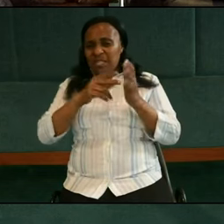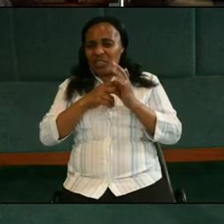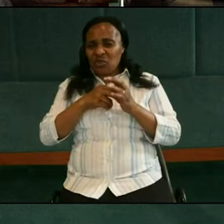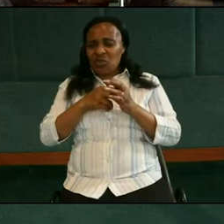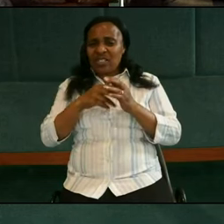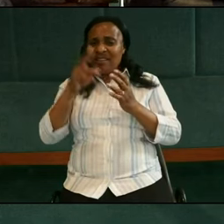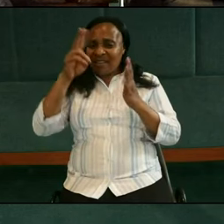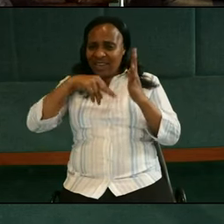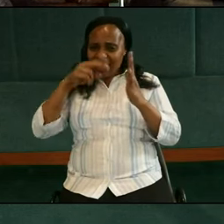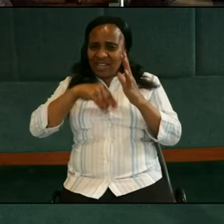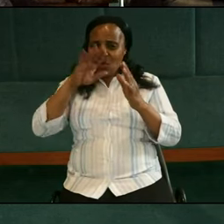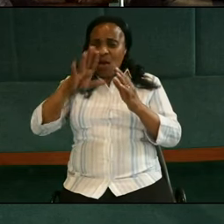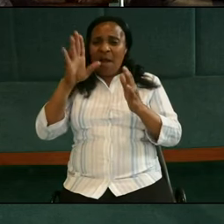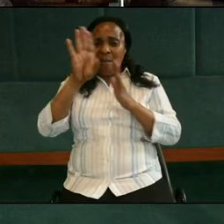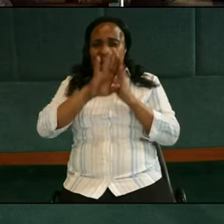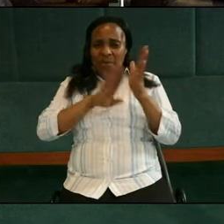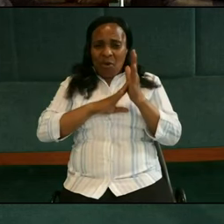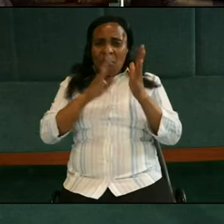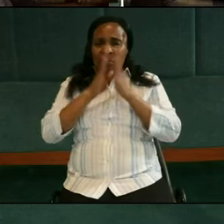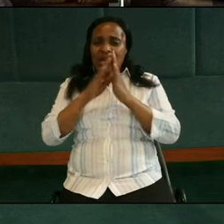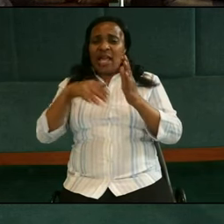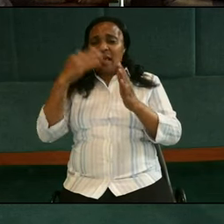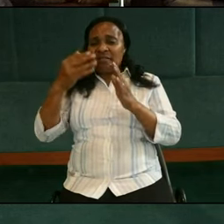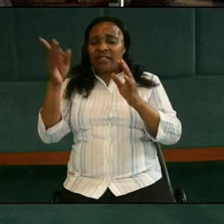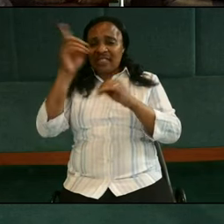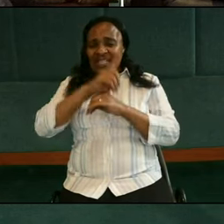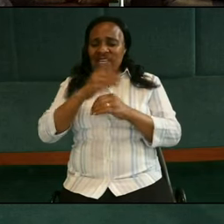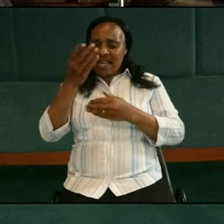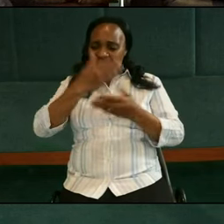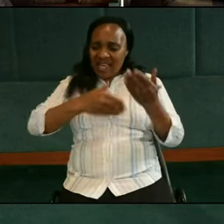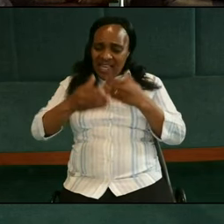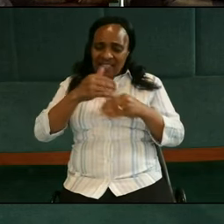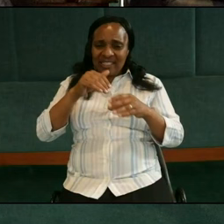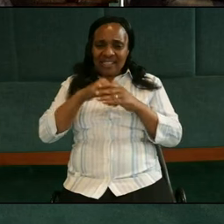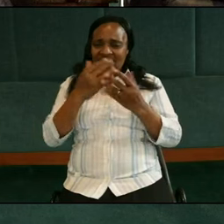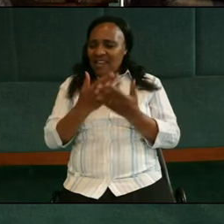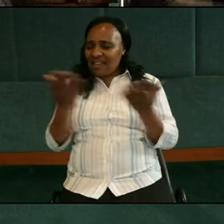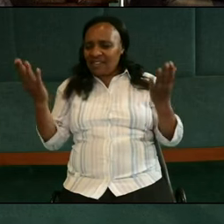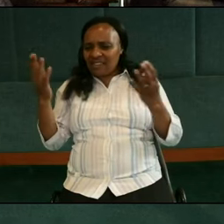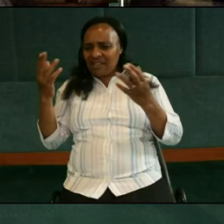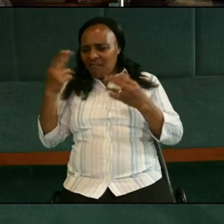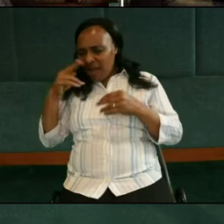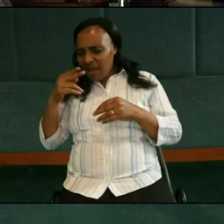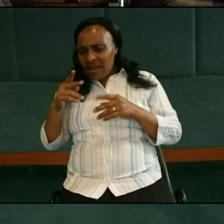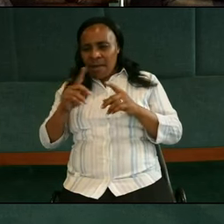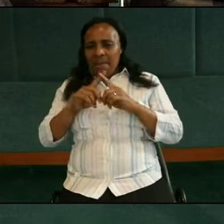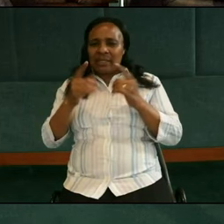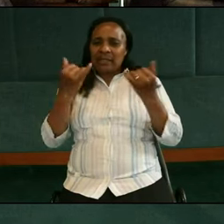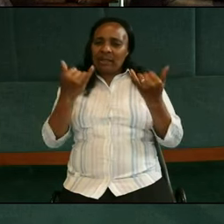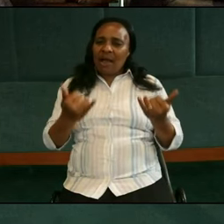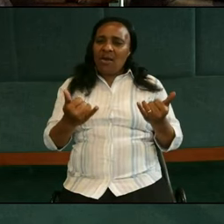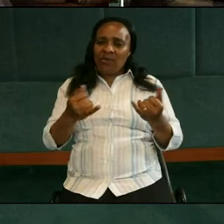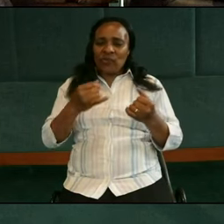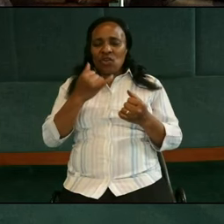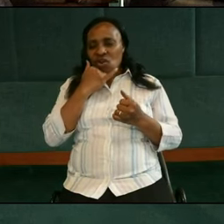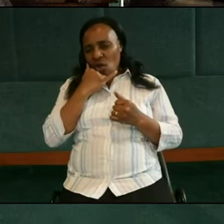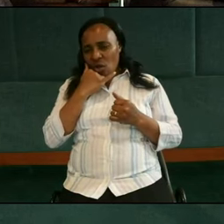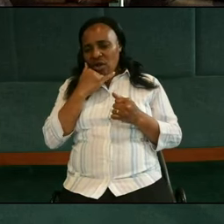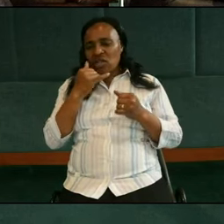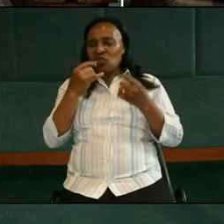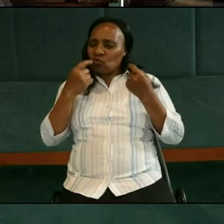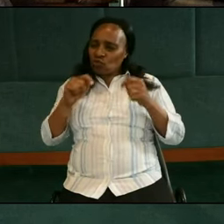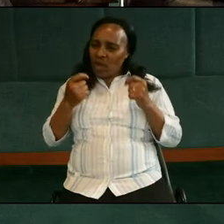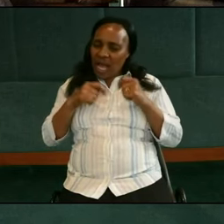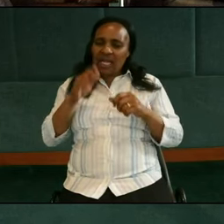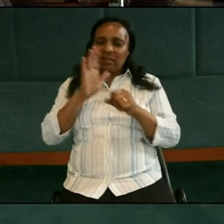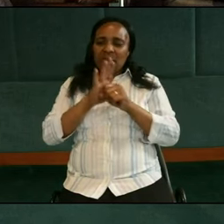your Bible, pray every day, do not engage in certain stuff, even though people are like, it's fun, you come, but you're like, you know it's wrong. So try